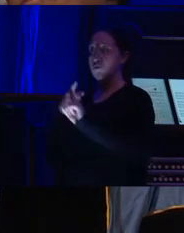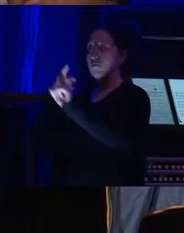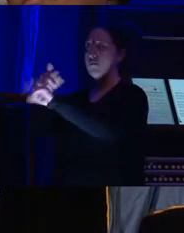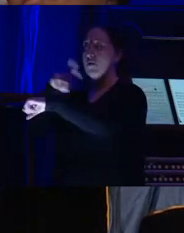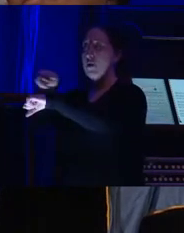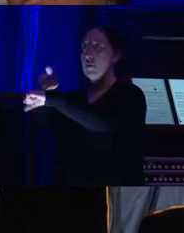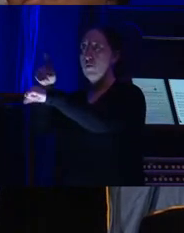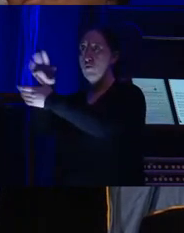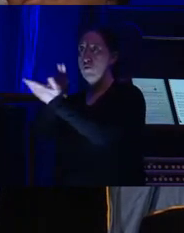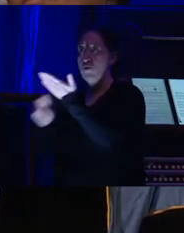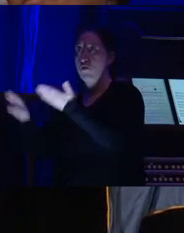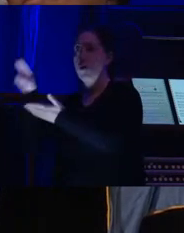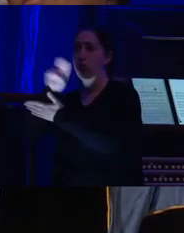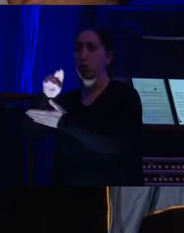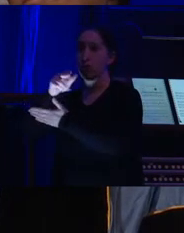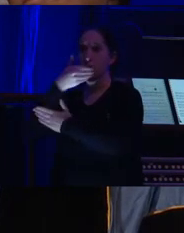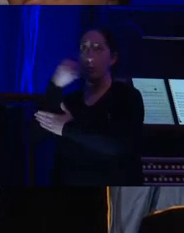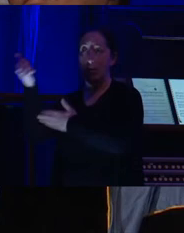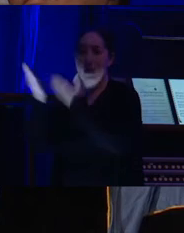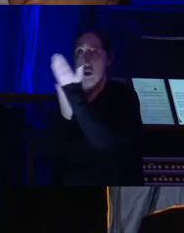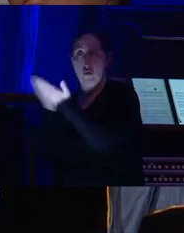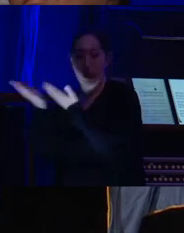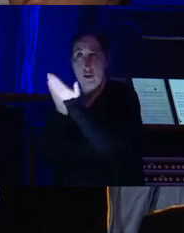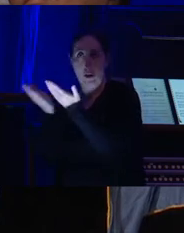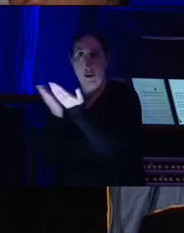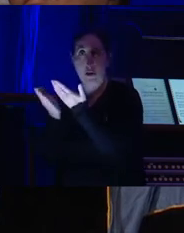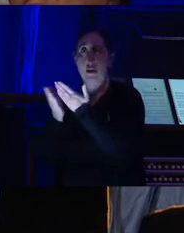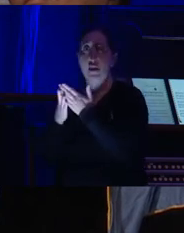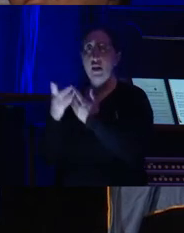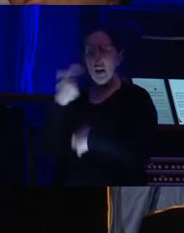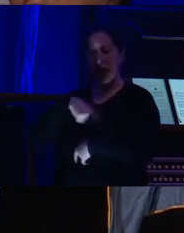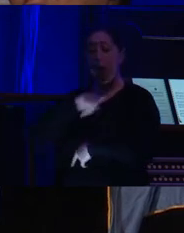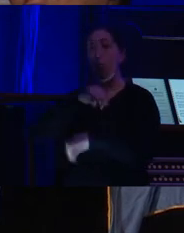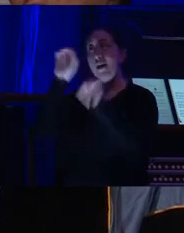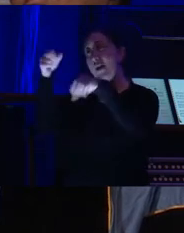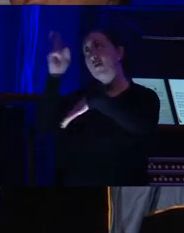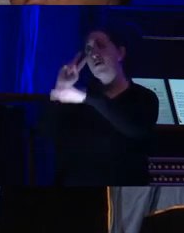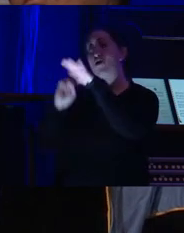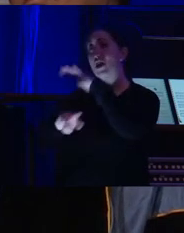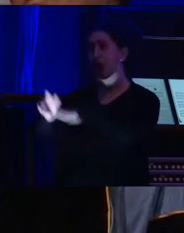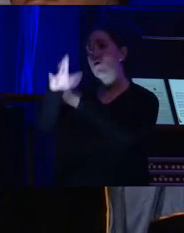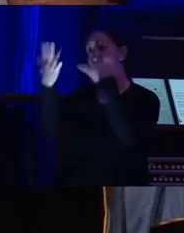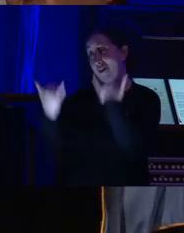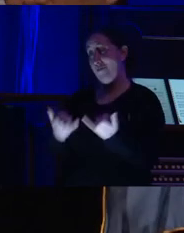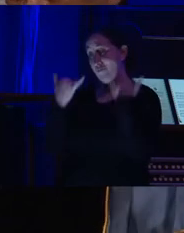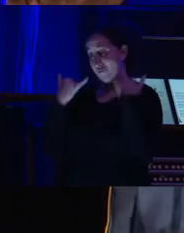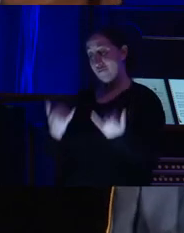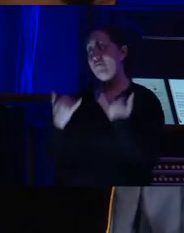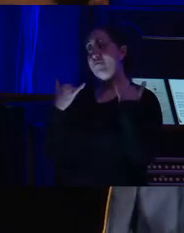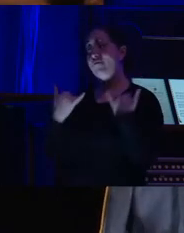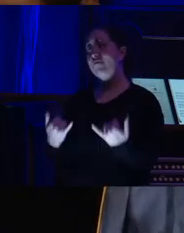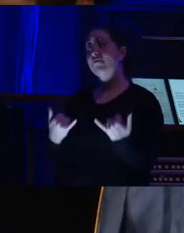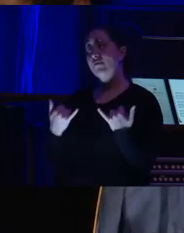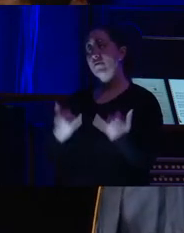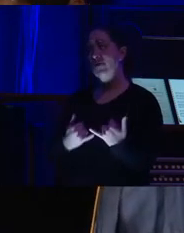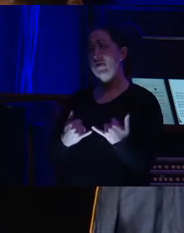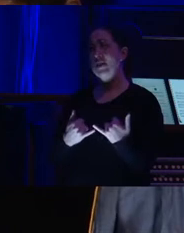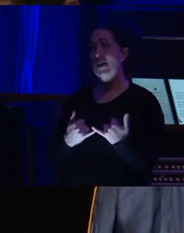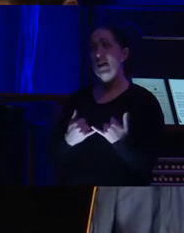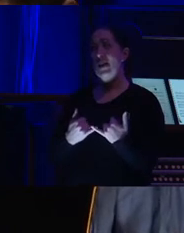the university's best purposes. And we can predict right here, right now, that